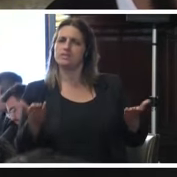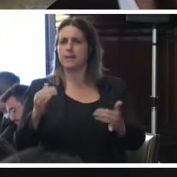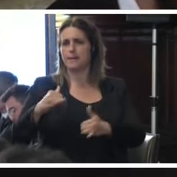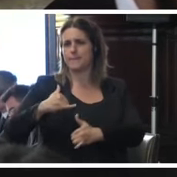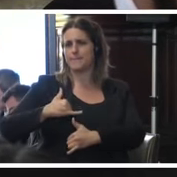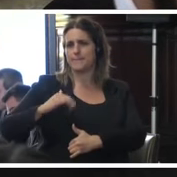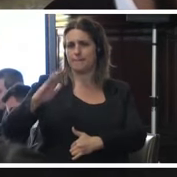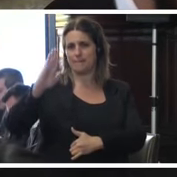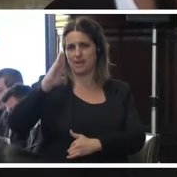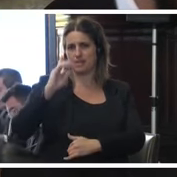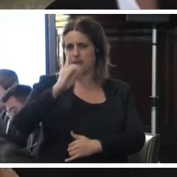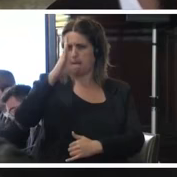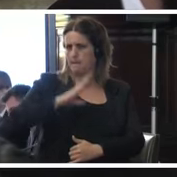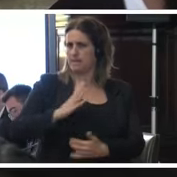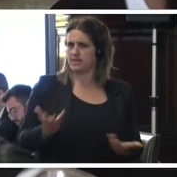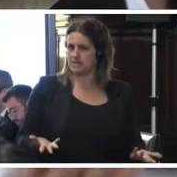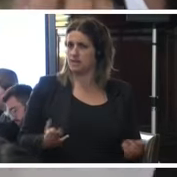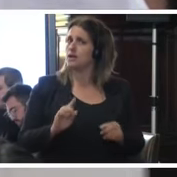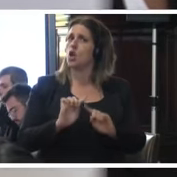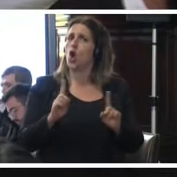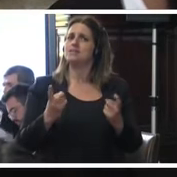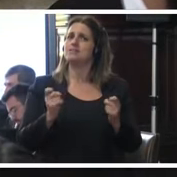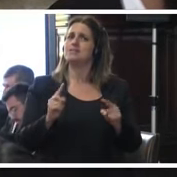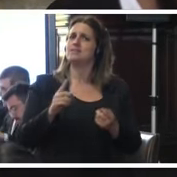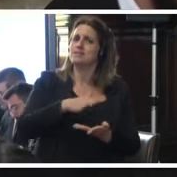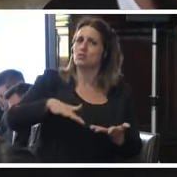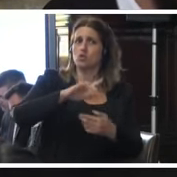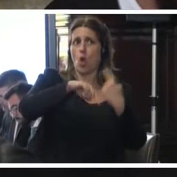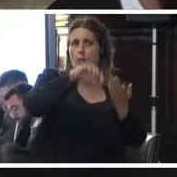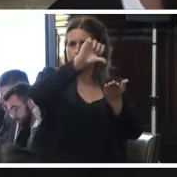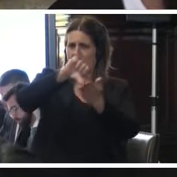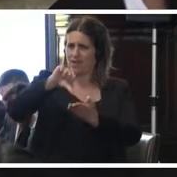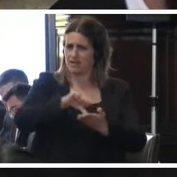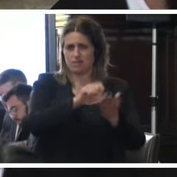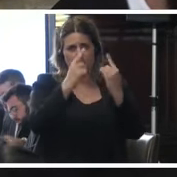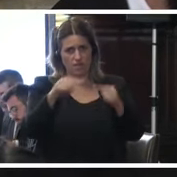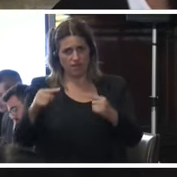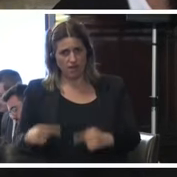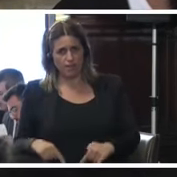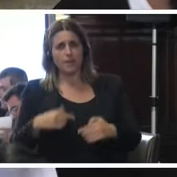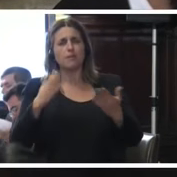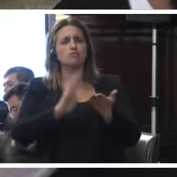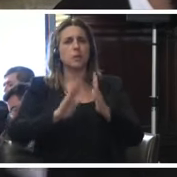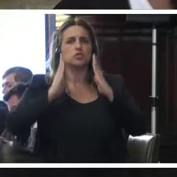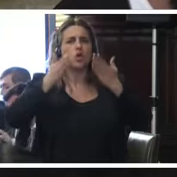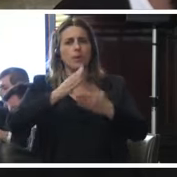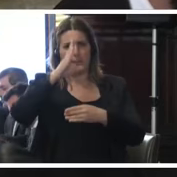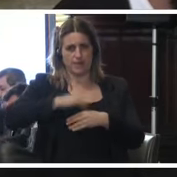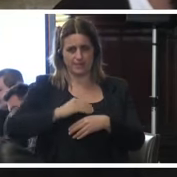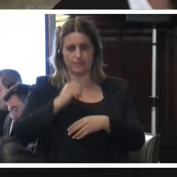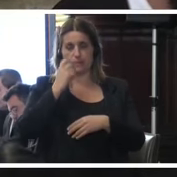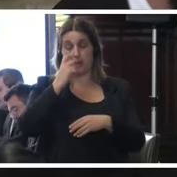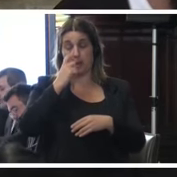not necessarily the case of other countries. So let me briefly read some